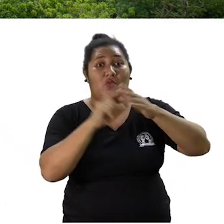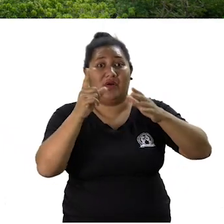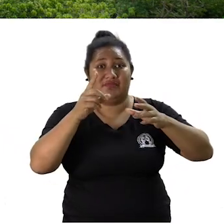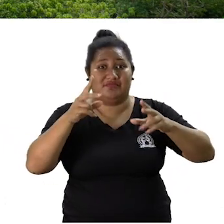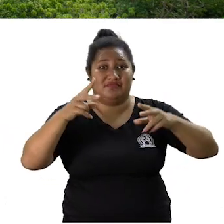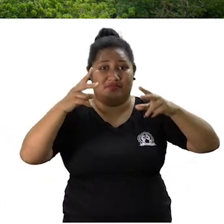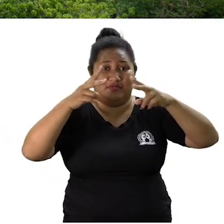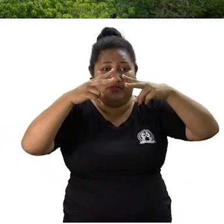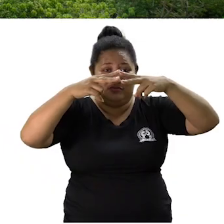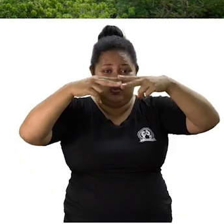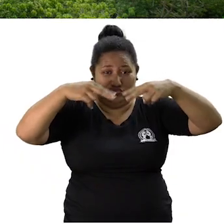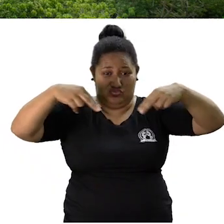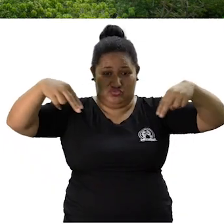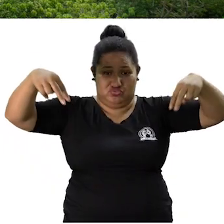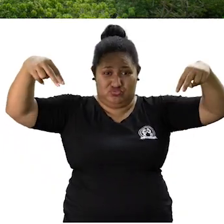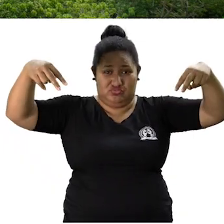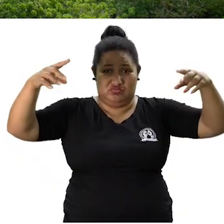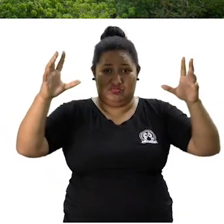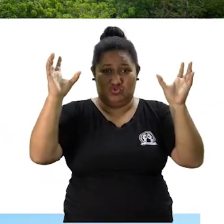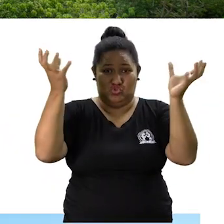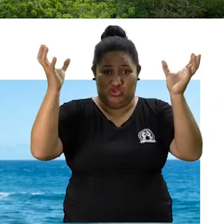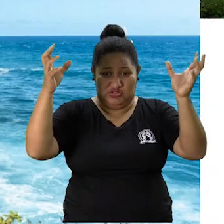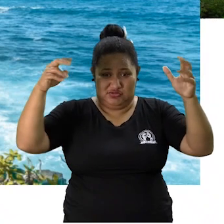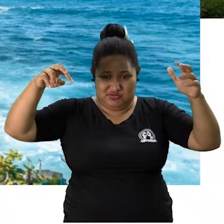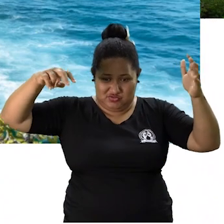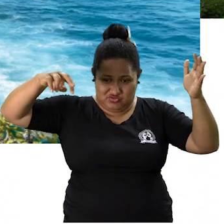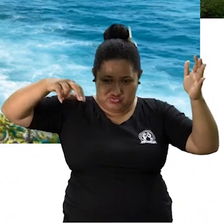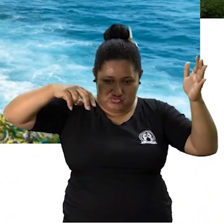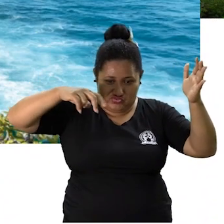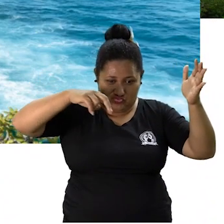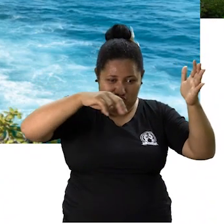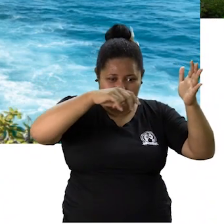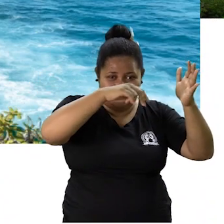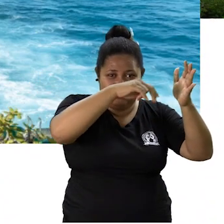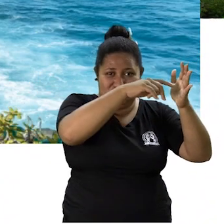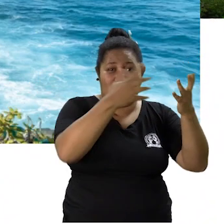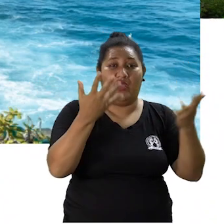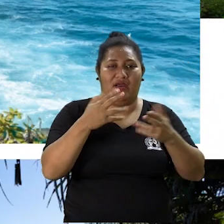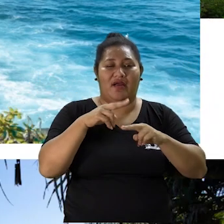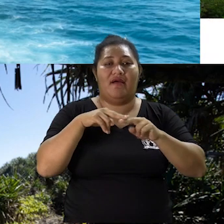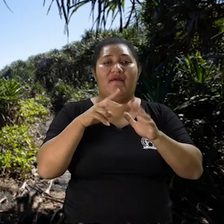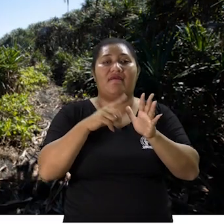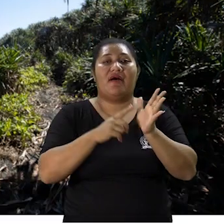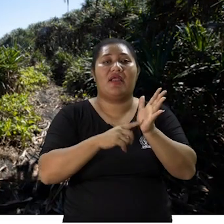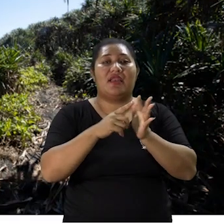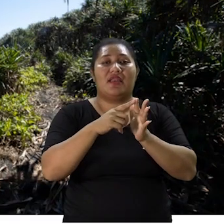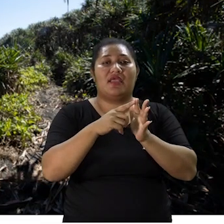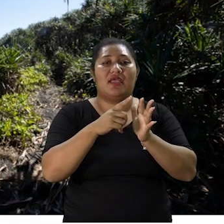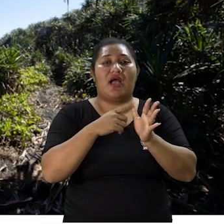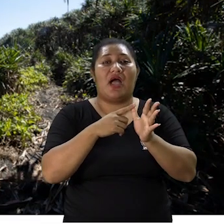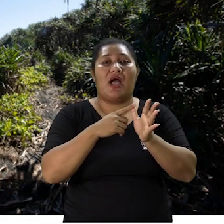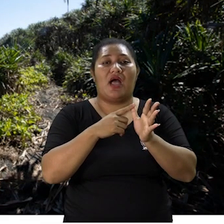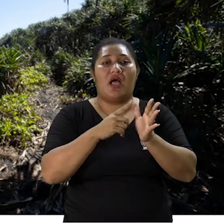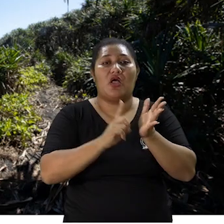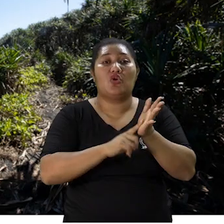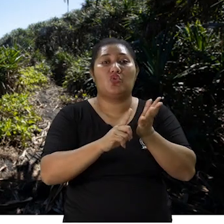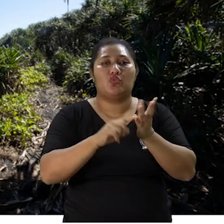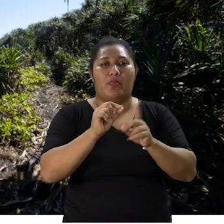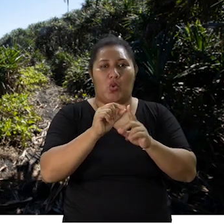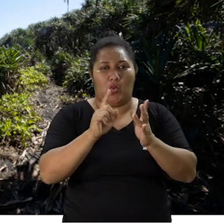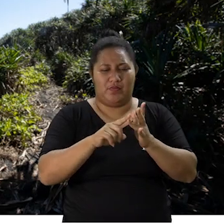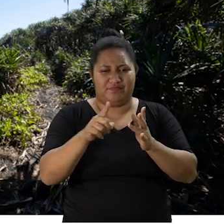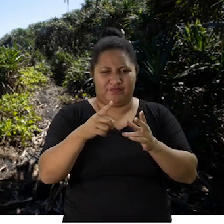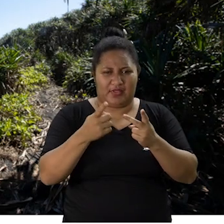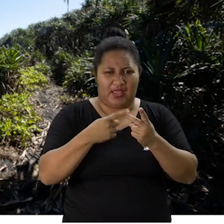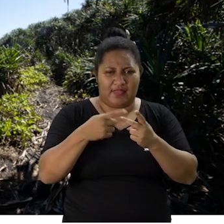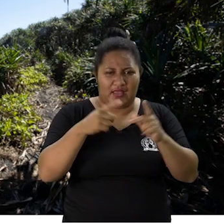walkway le o Falealupo. Nei si ata lea o le walkway lea leo so